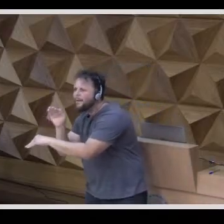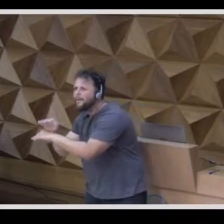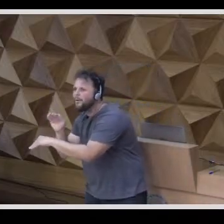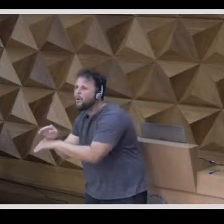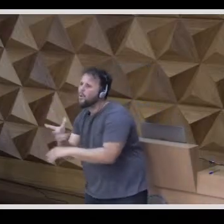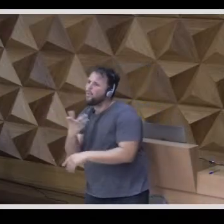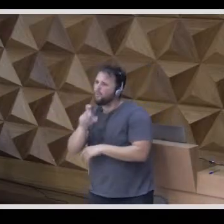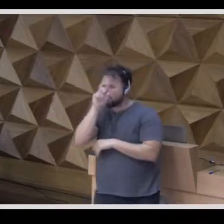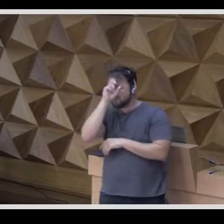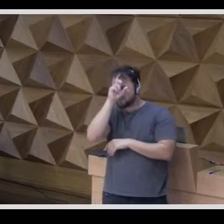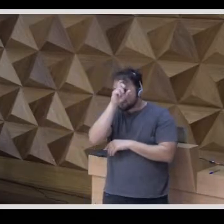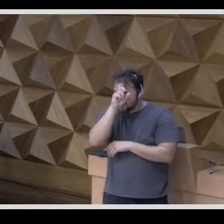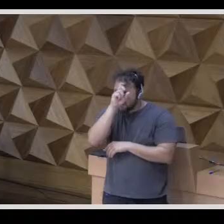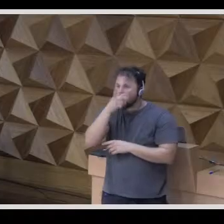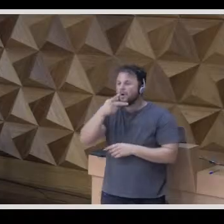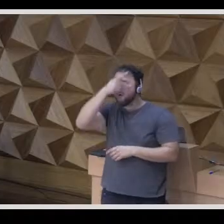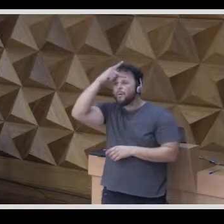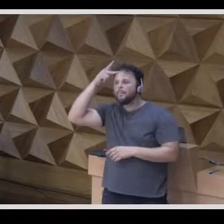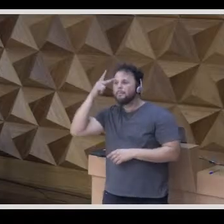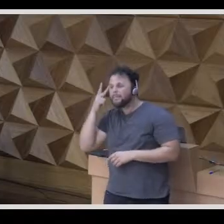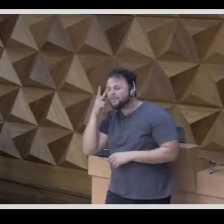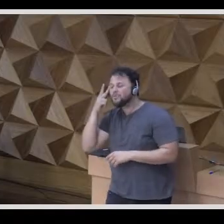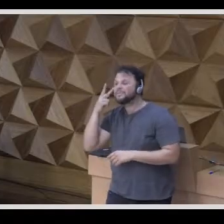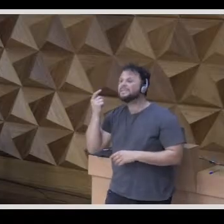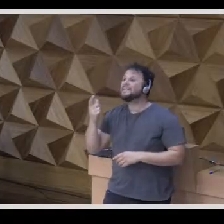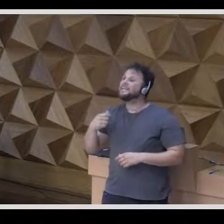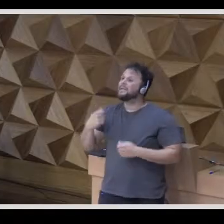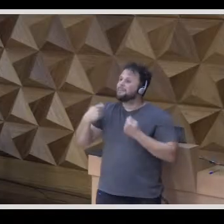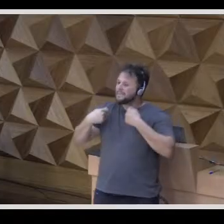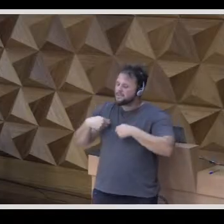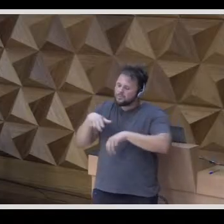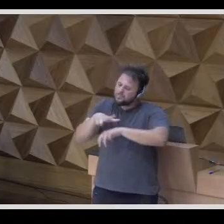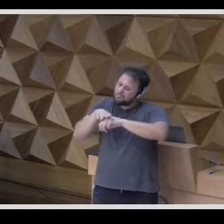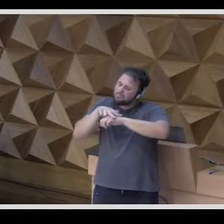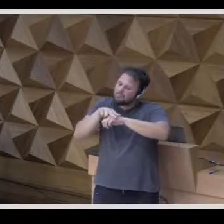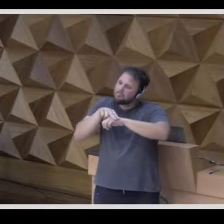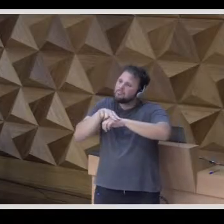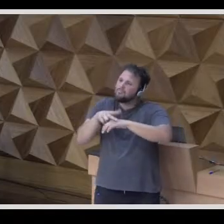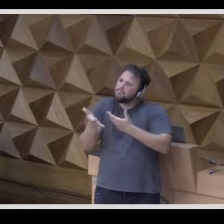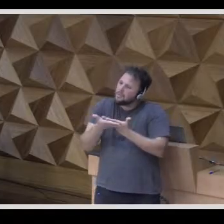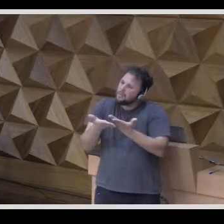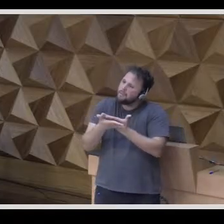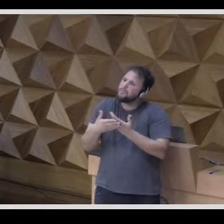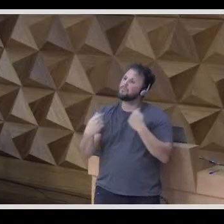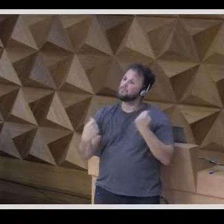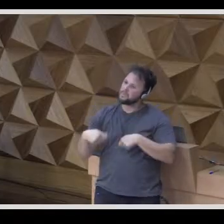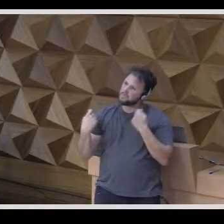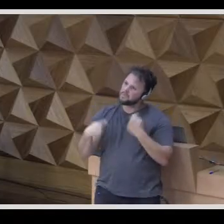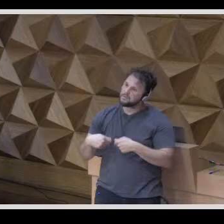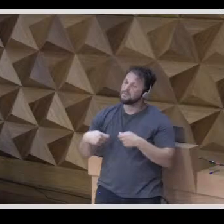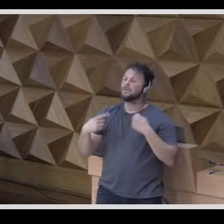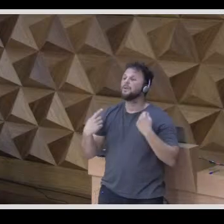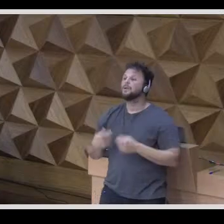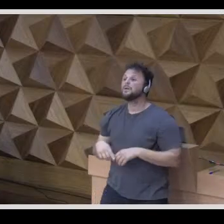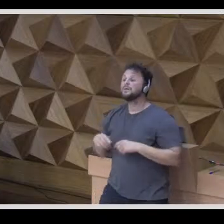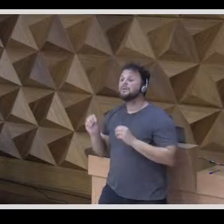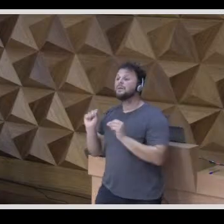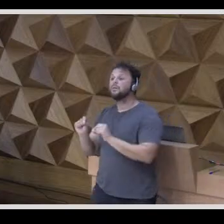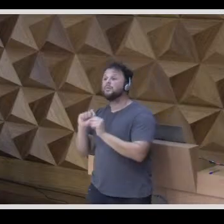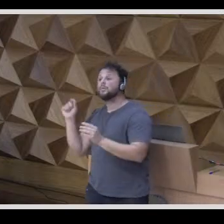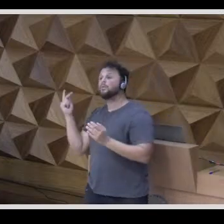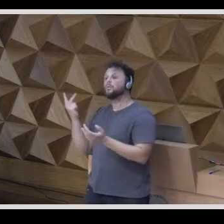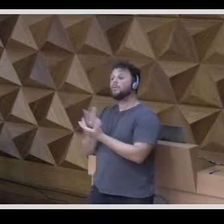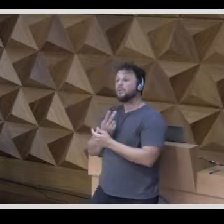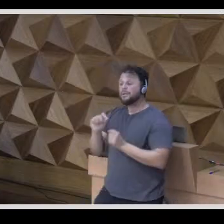people who have medical conditions. So this has become probably the most commonly seen use case in the